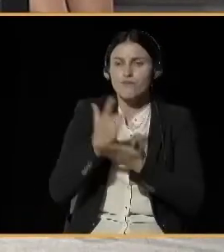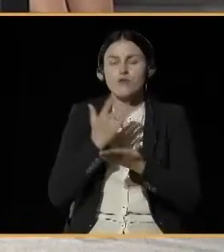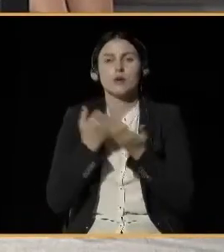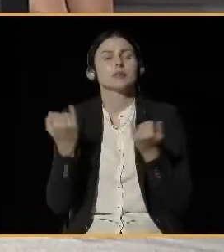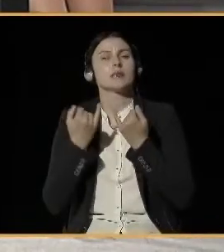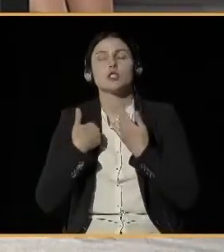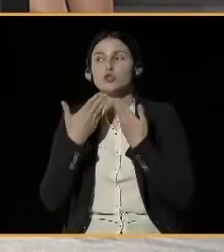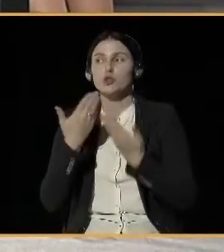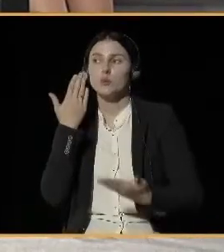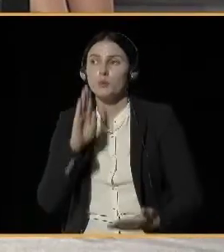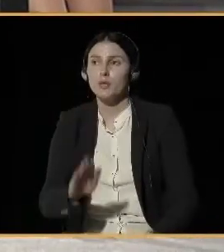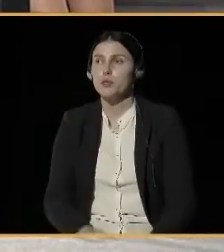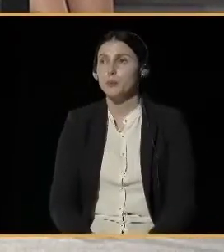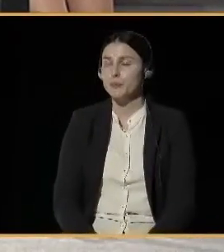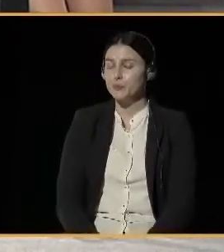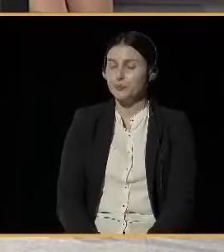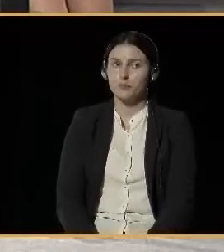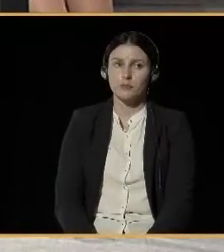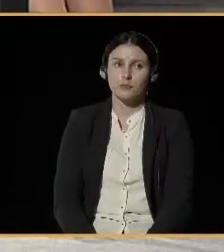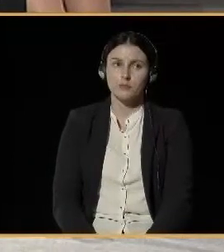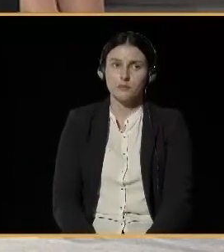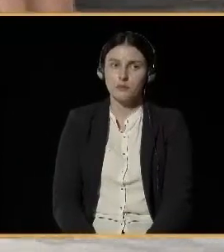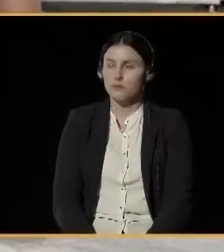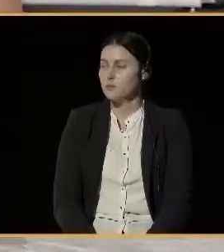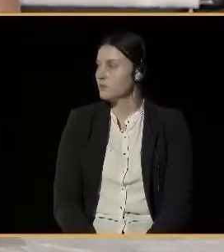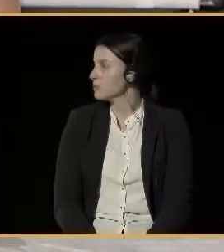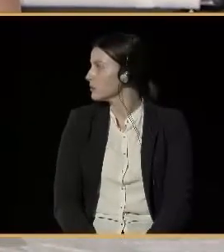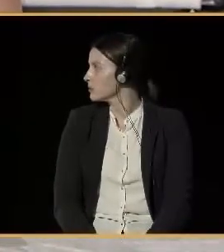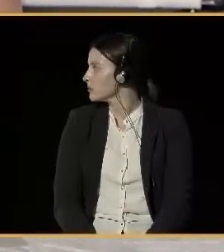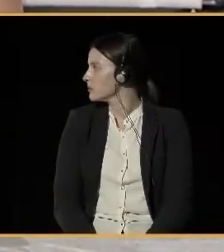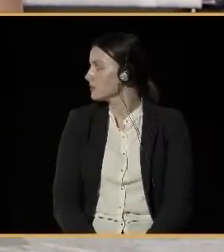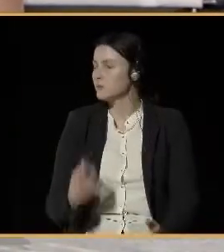to highlight the ways to do it, trying to make the most of their experiences.